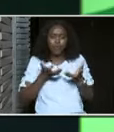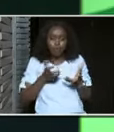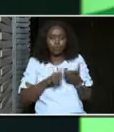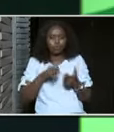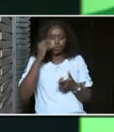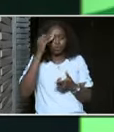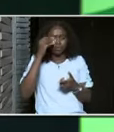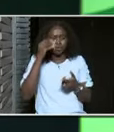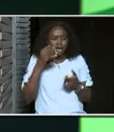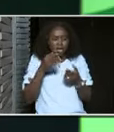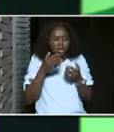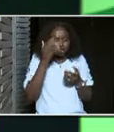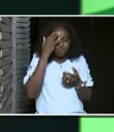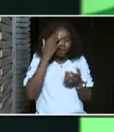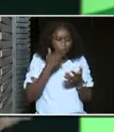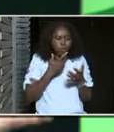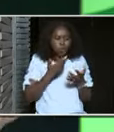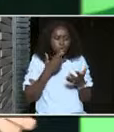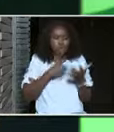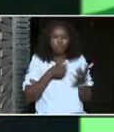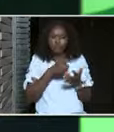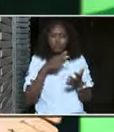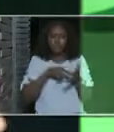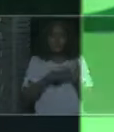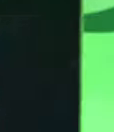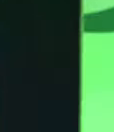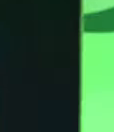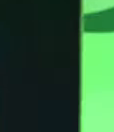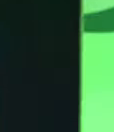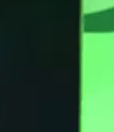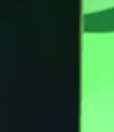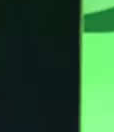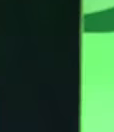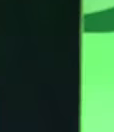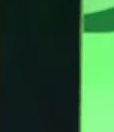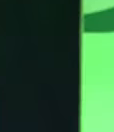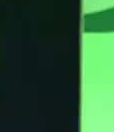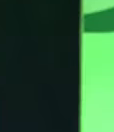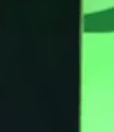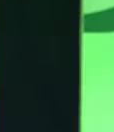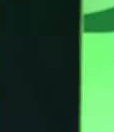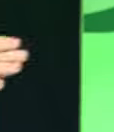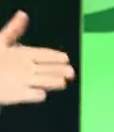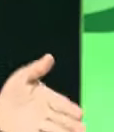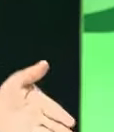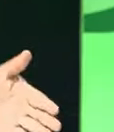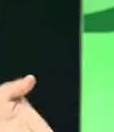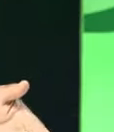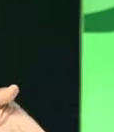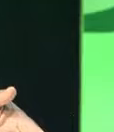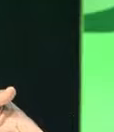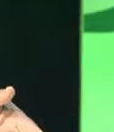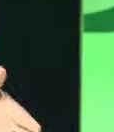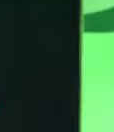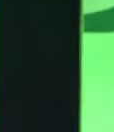get that defined. What do you mean by farmer header clashes? Is it that farmers look out for headers to kill them, or headers look out for farmers to kill